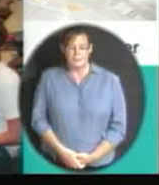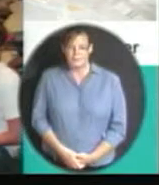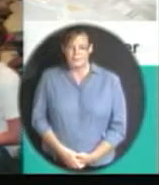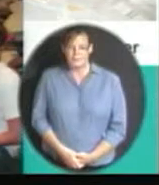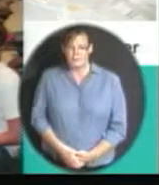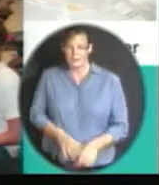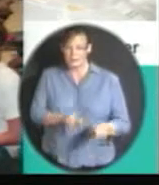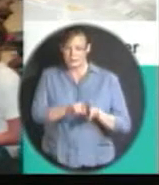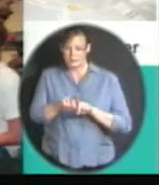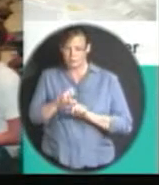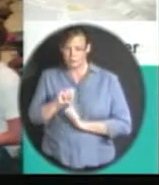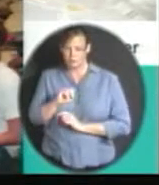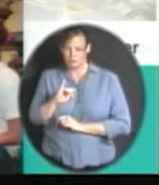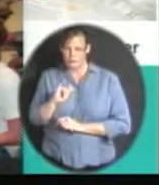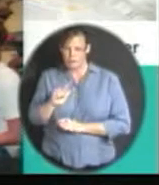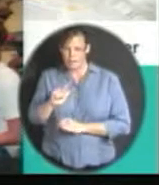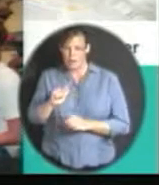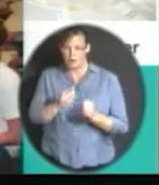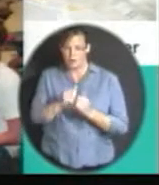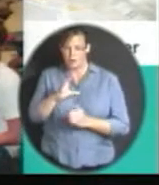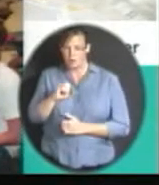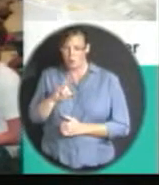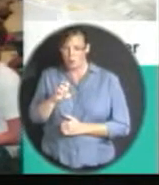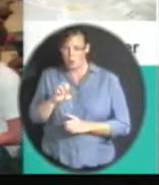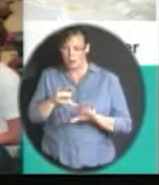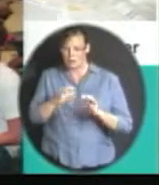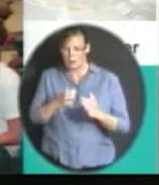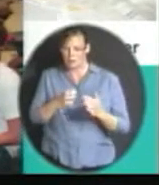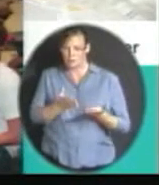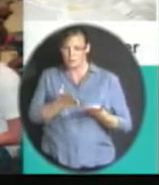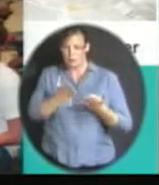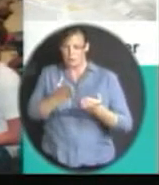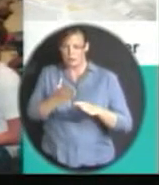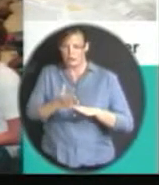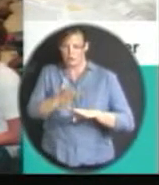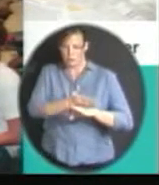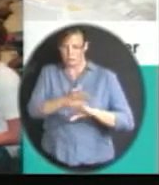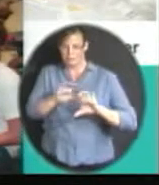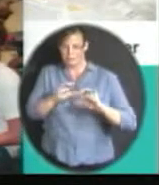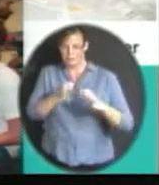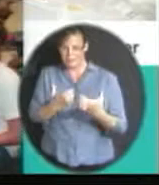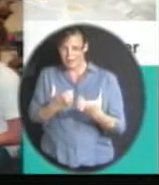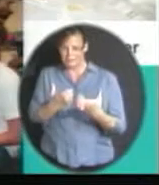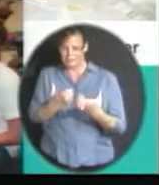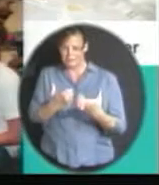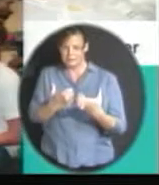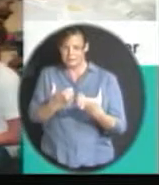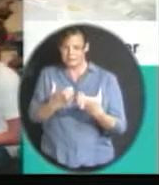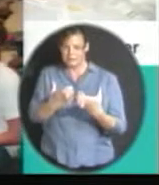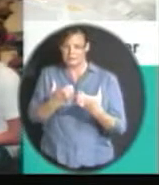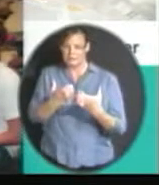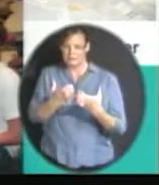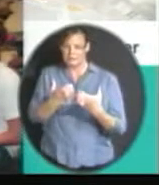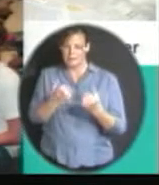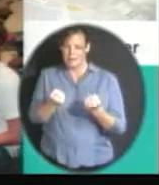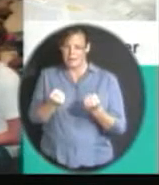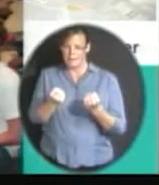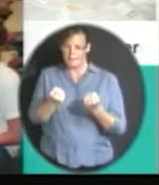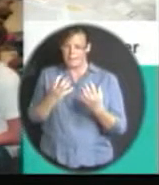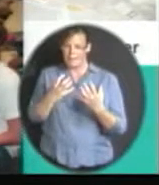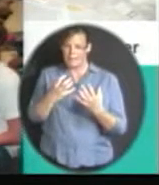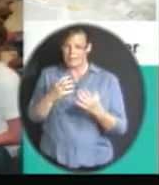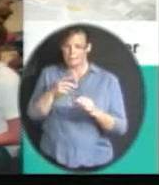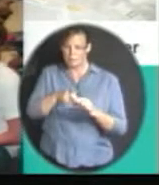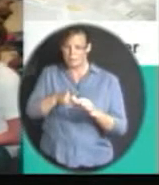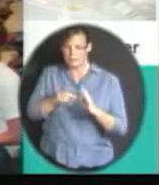And similar to SAIL, in addition to the core classes, we offer enrichment classes, and many students participate in